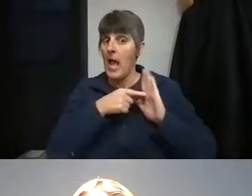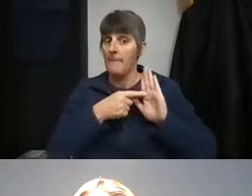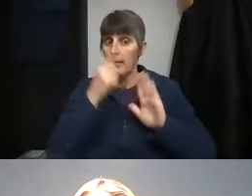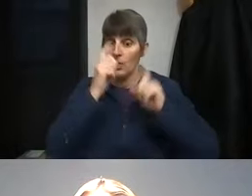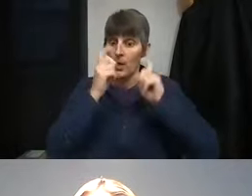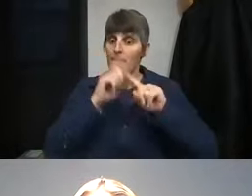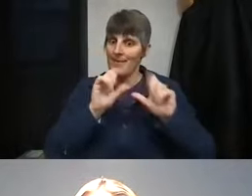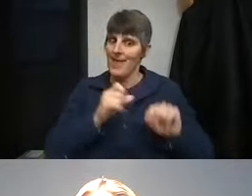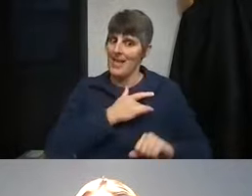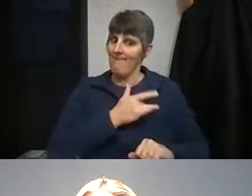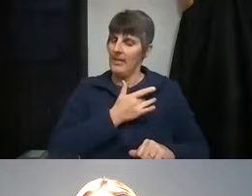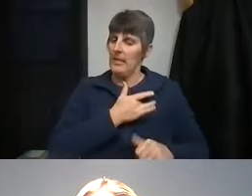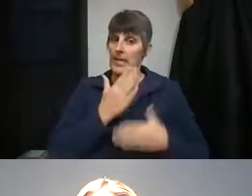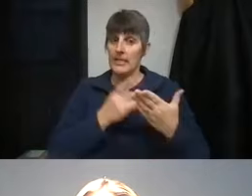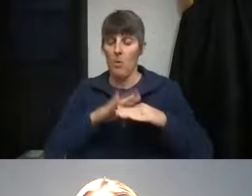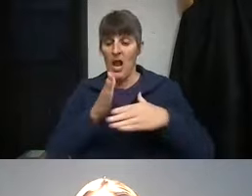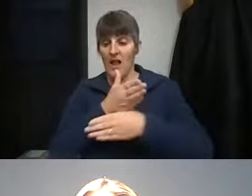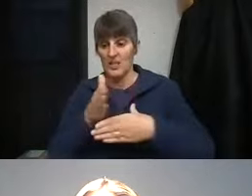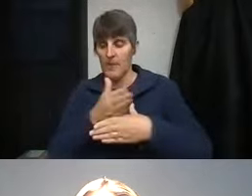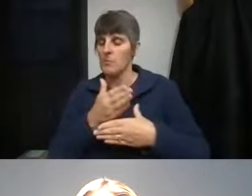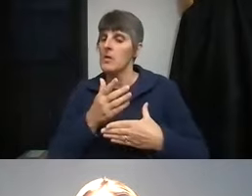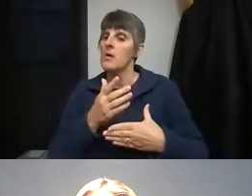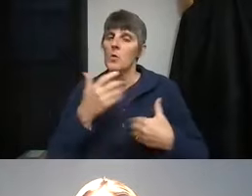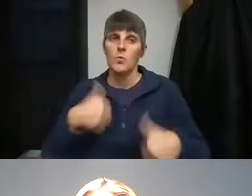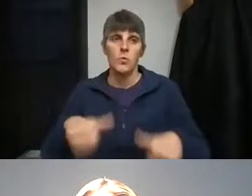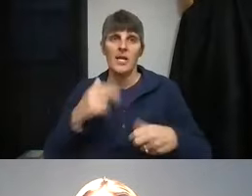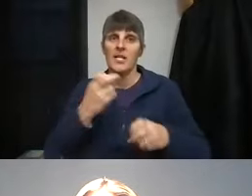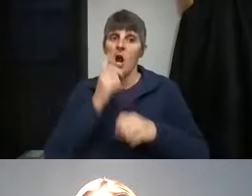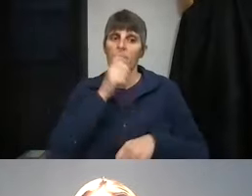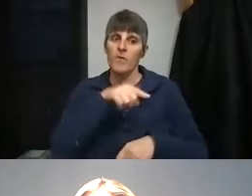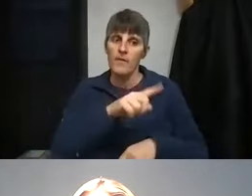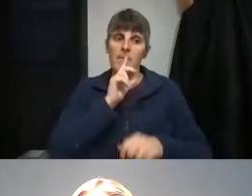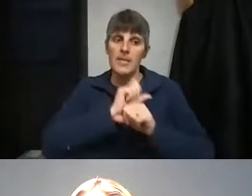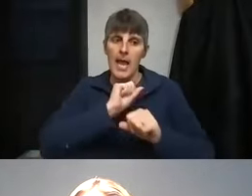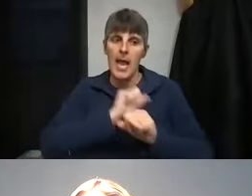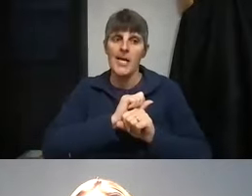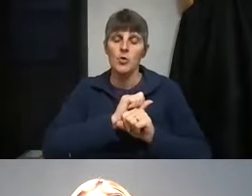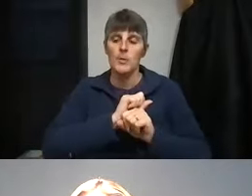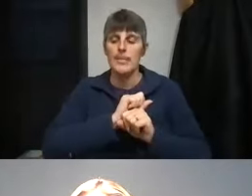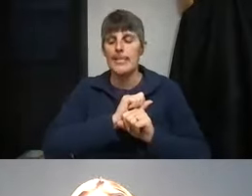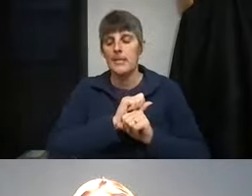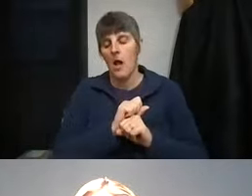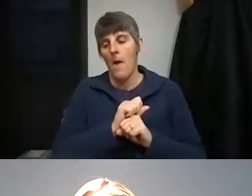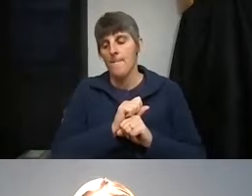can feel it. And someone on the spectrum, it's very, very hard for them to actually,